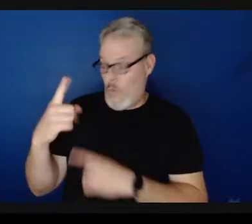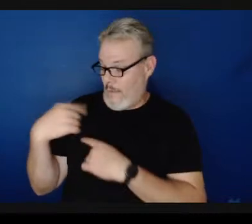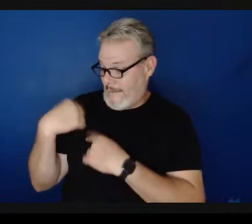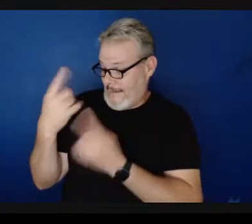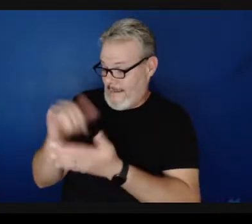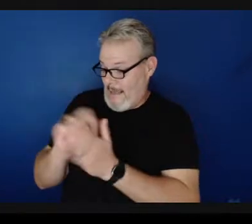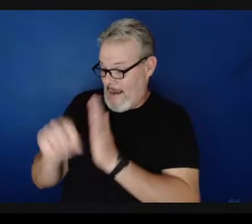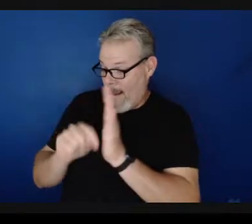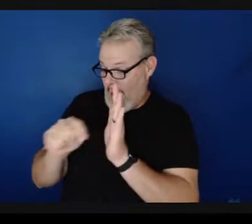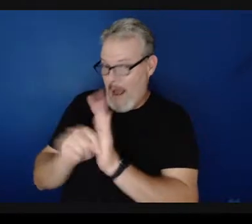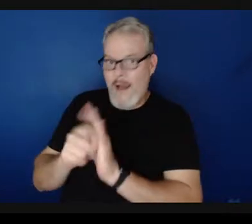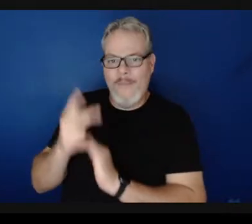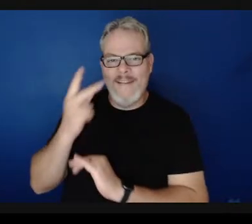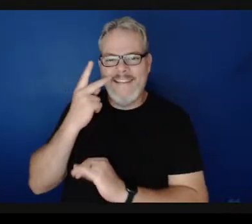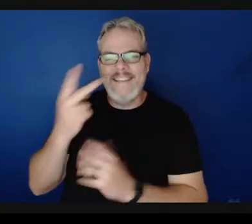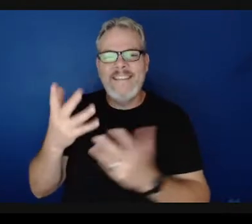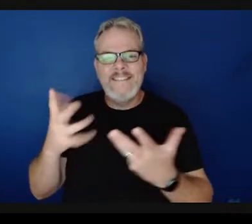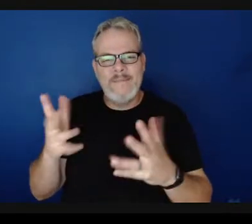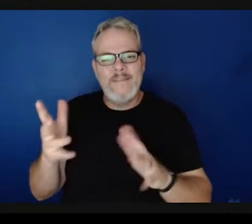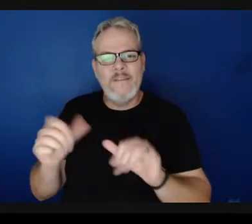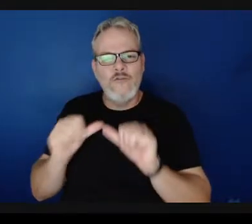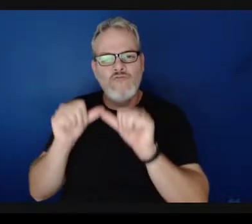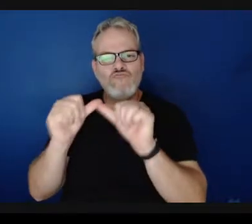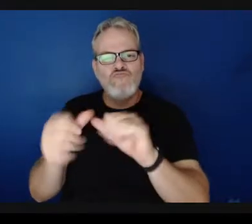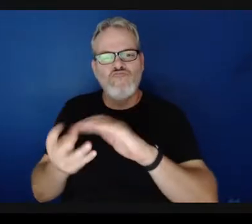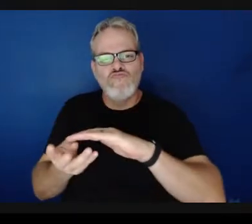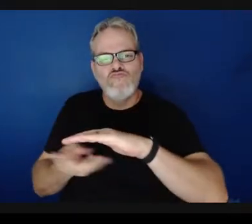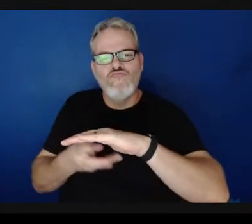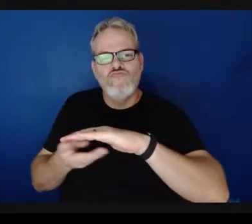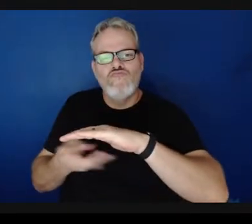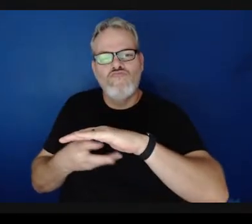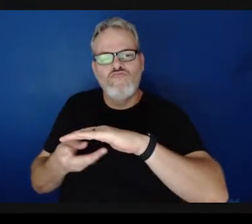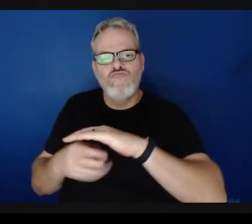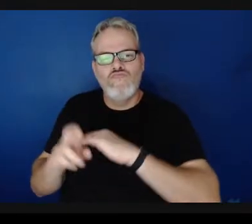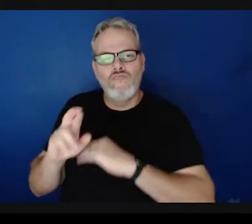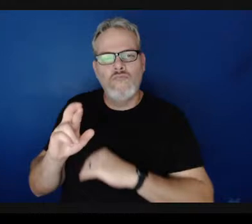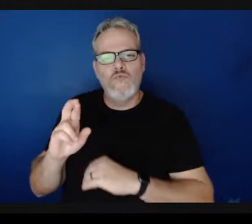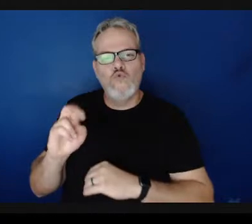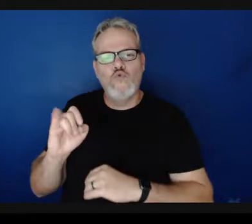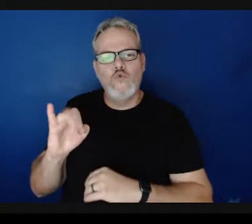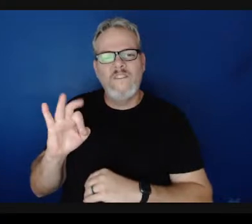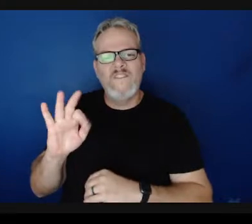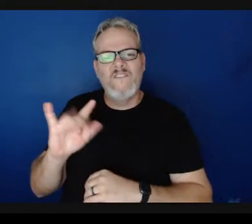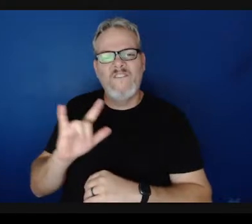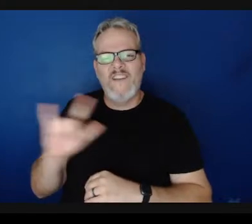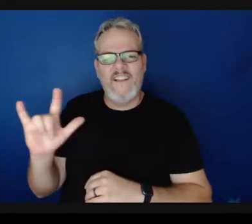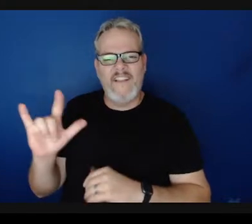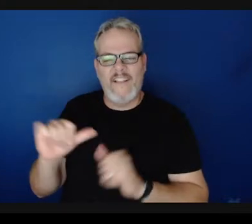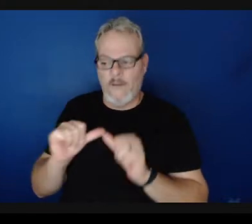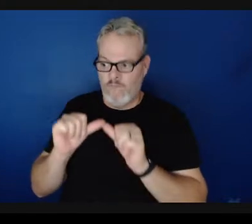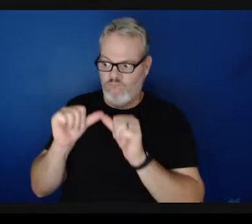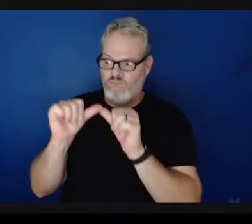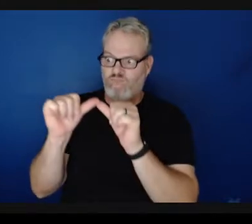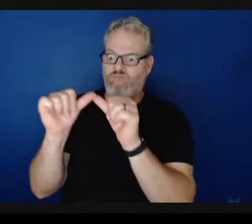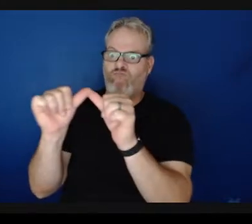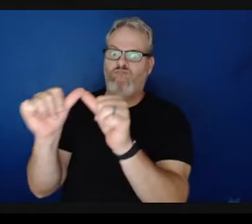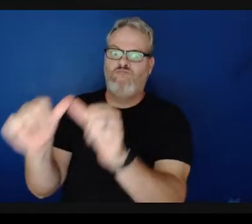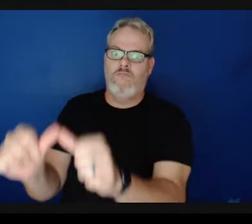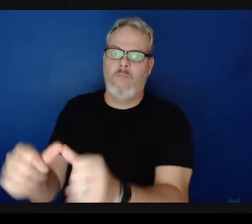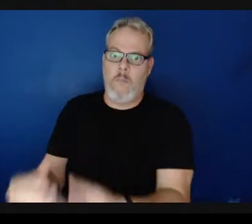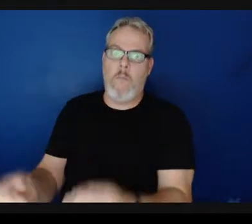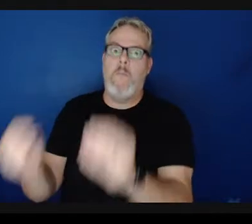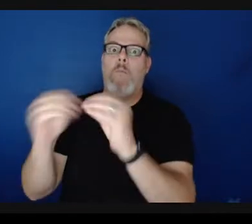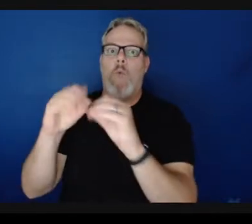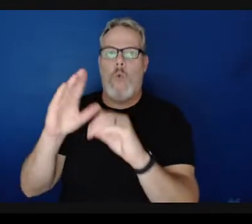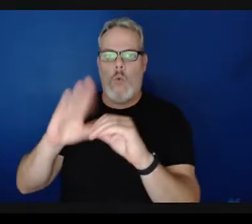volcano has been steadily refilling, has recovered and extended beyond where it previously was when it pulsed